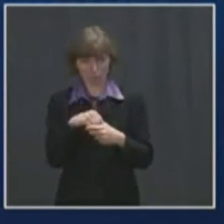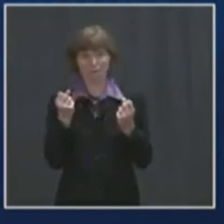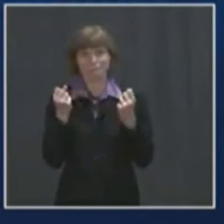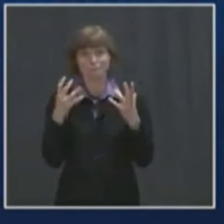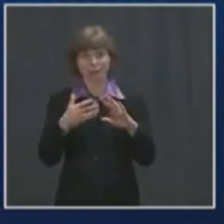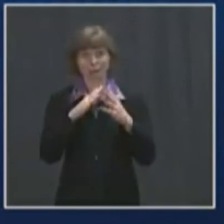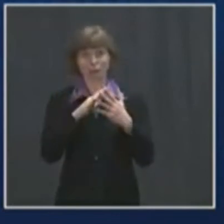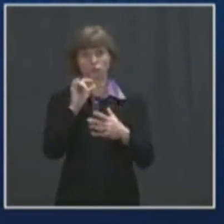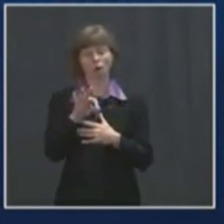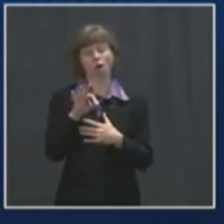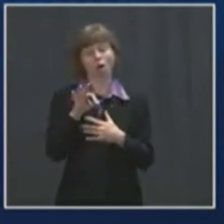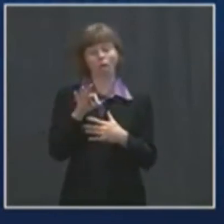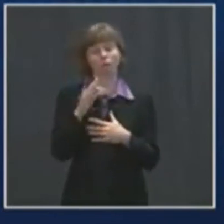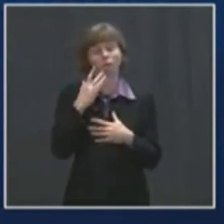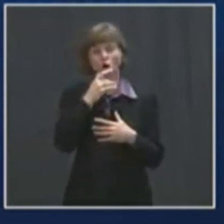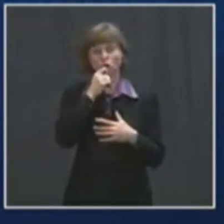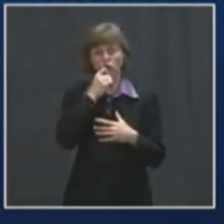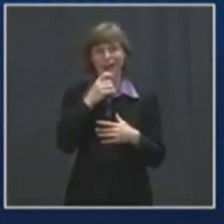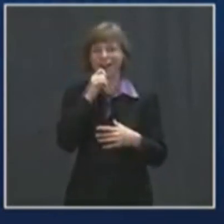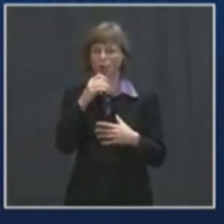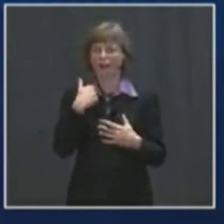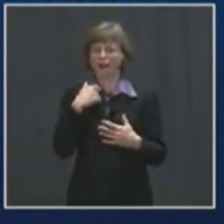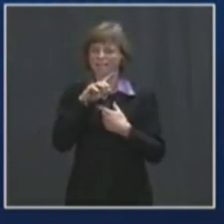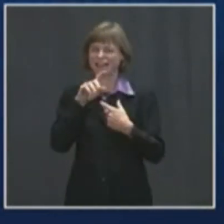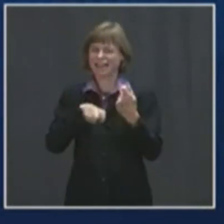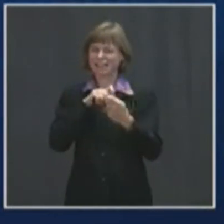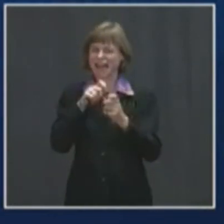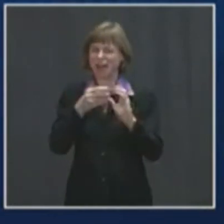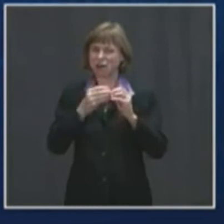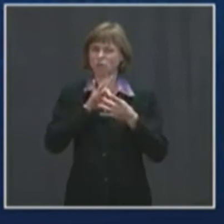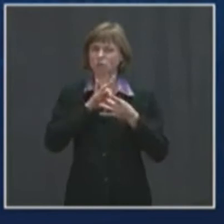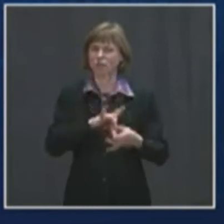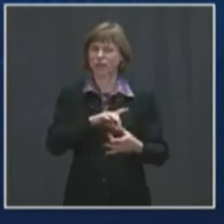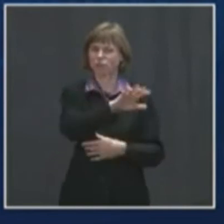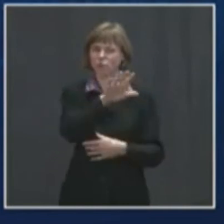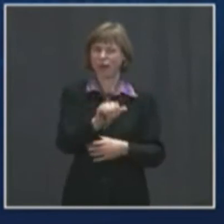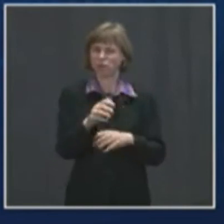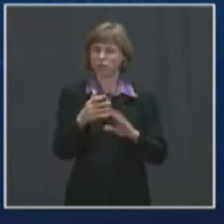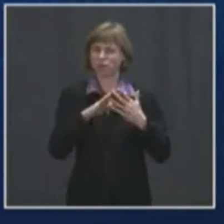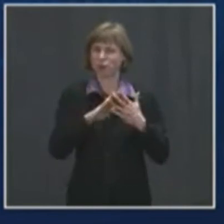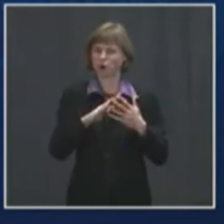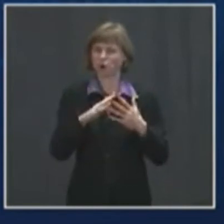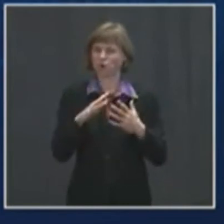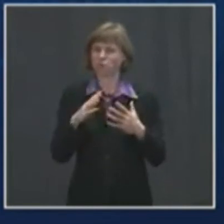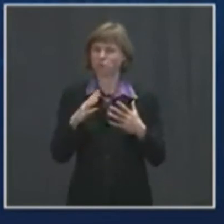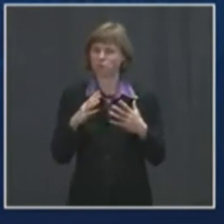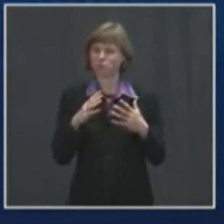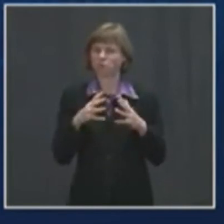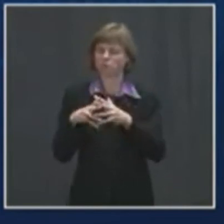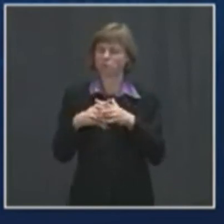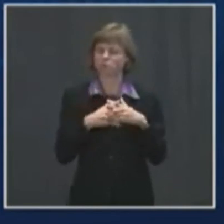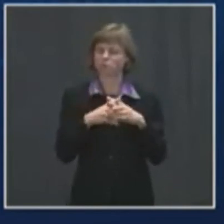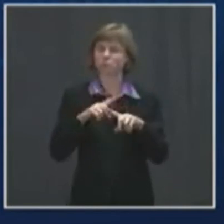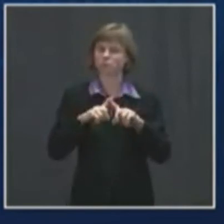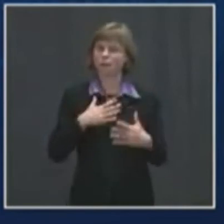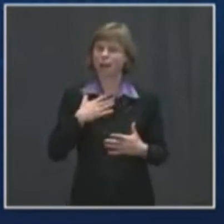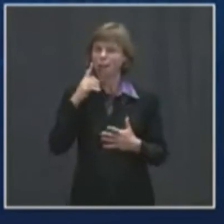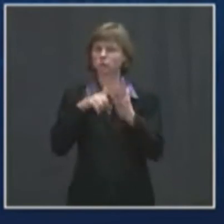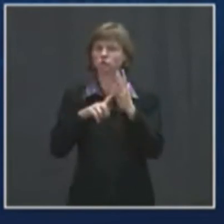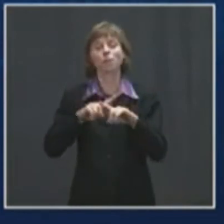have the exact data on Asian American communities specifically, though I'm happy to check on that. But his focus is on